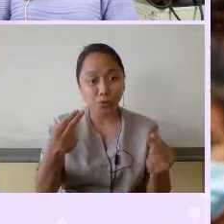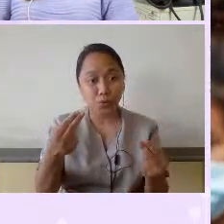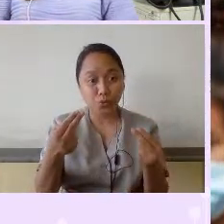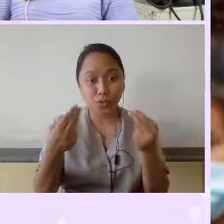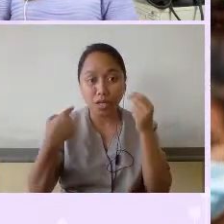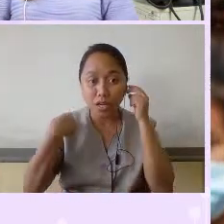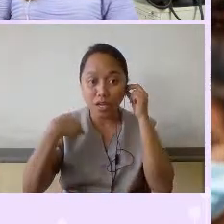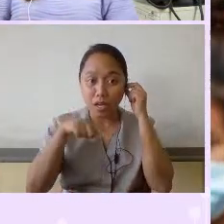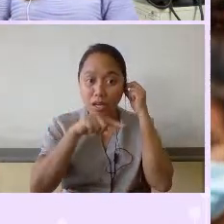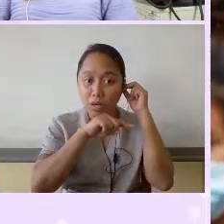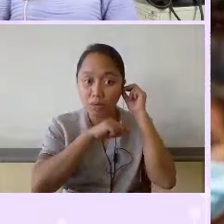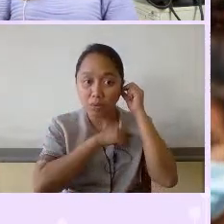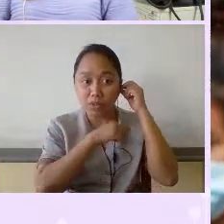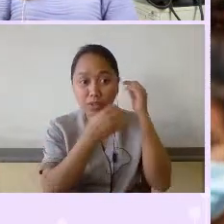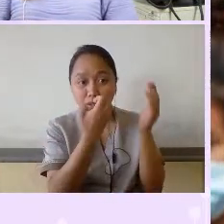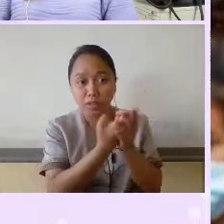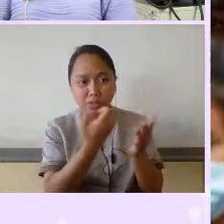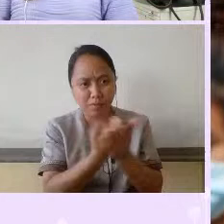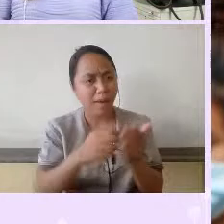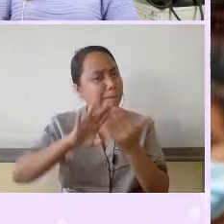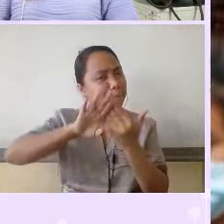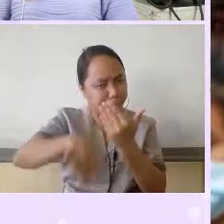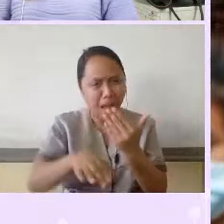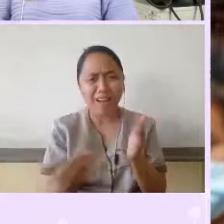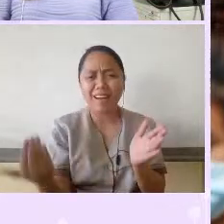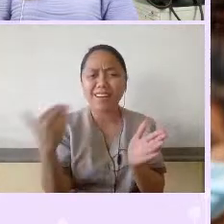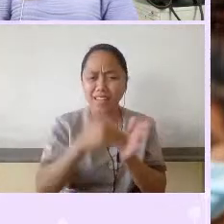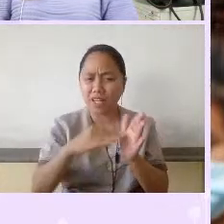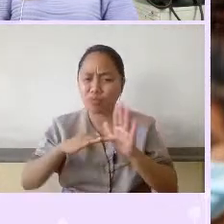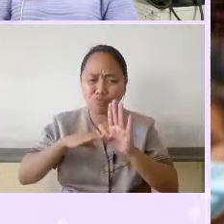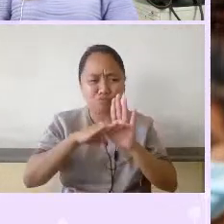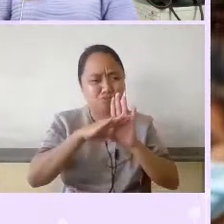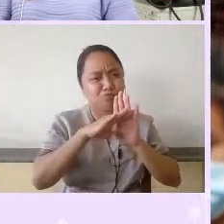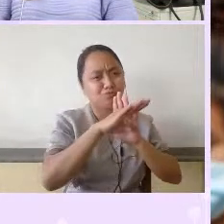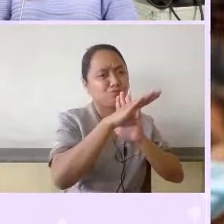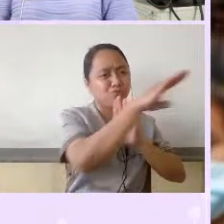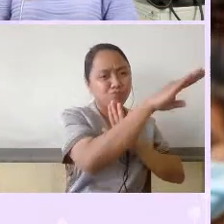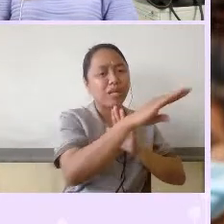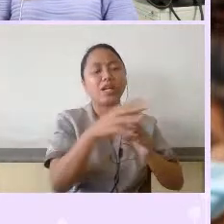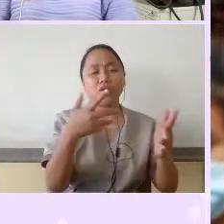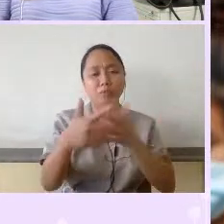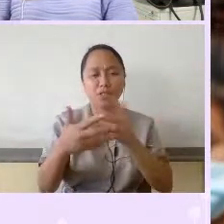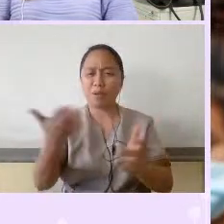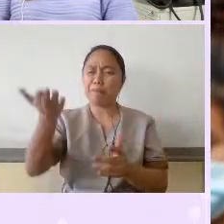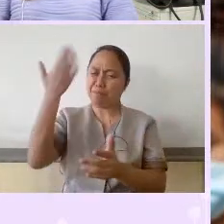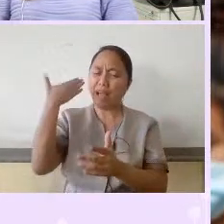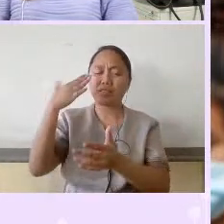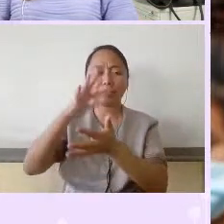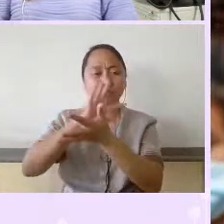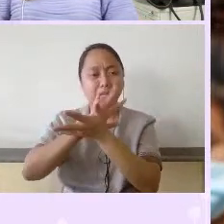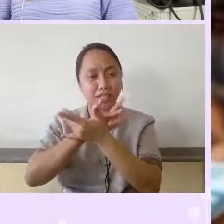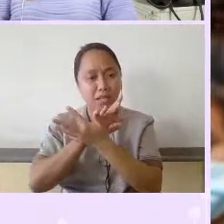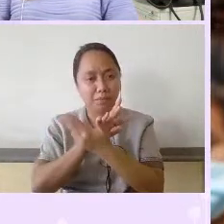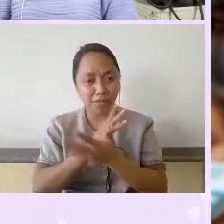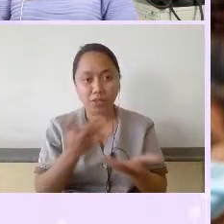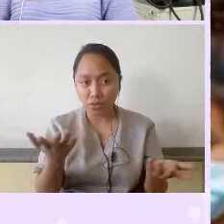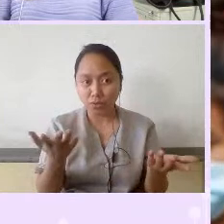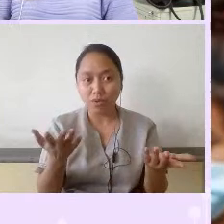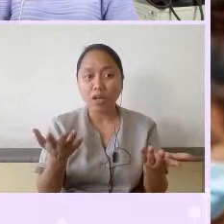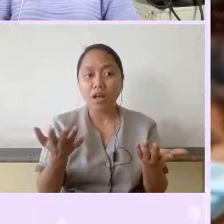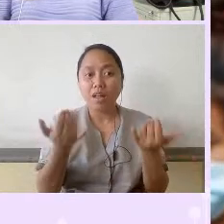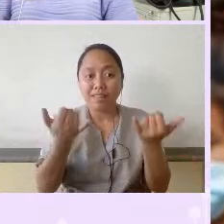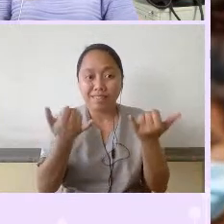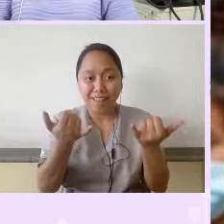ang ating ekonomiya ay back on track and reaching its pre-pandemic levels. Kaya ang DOLE at ang TESDA